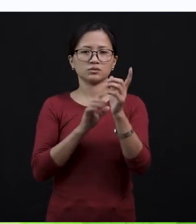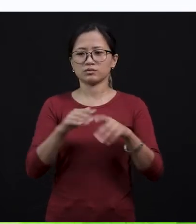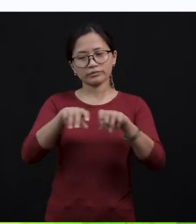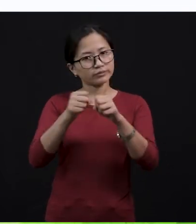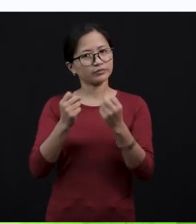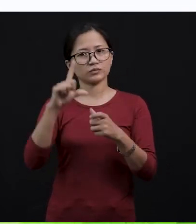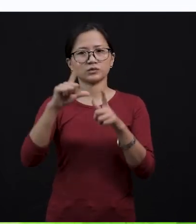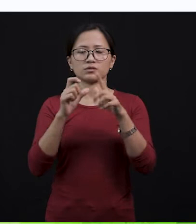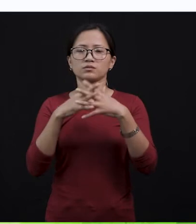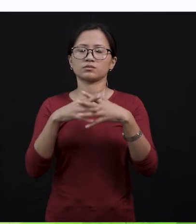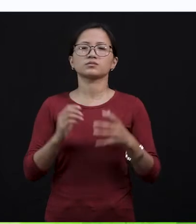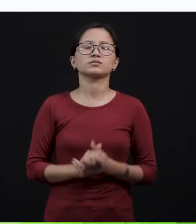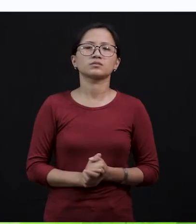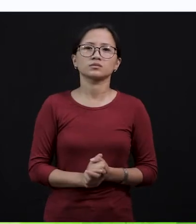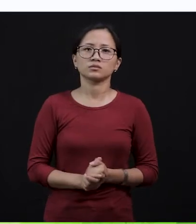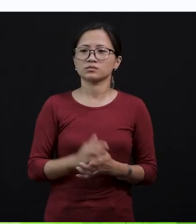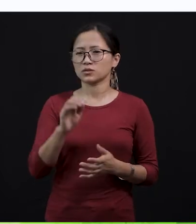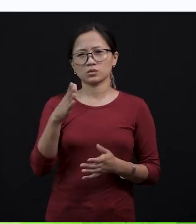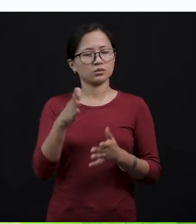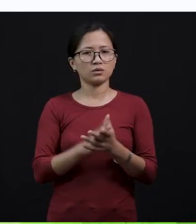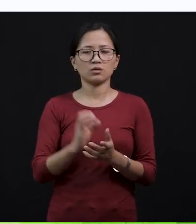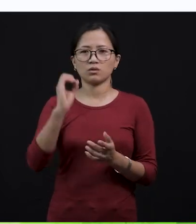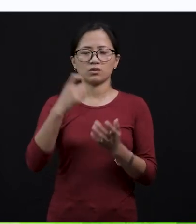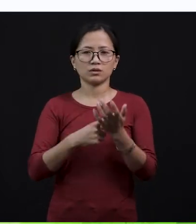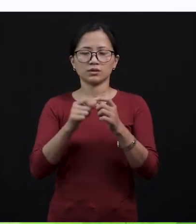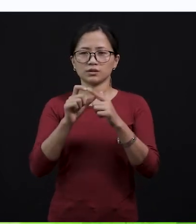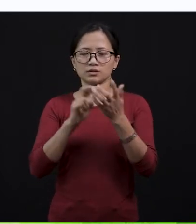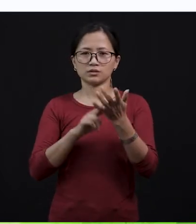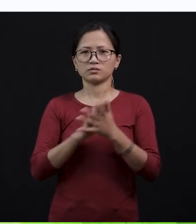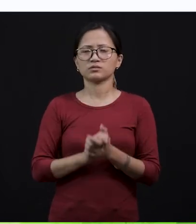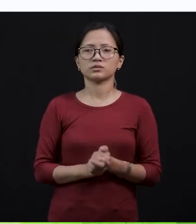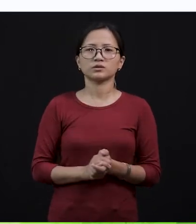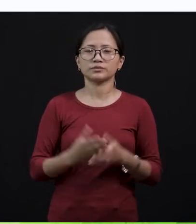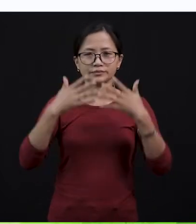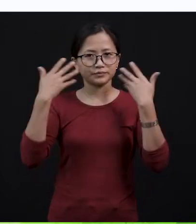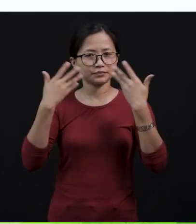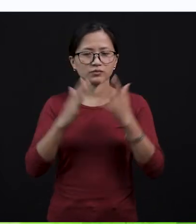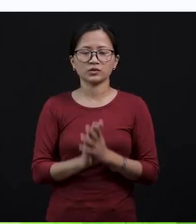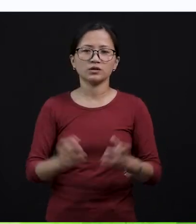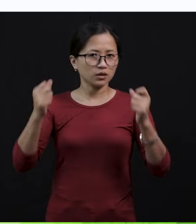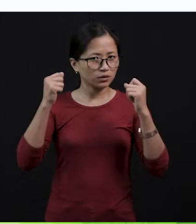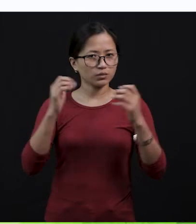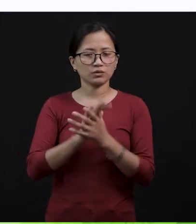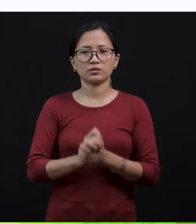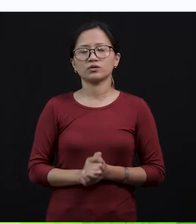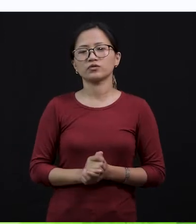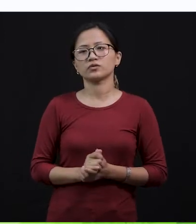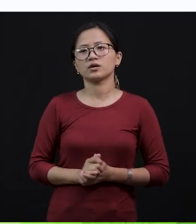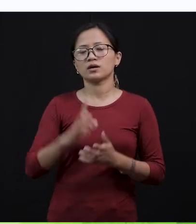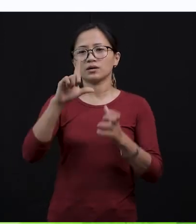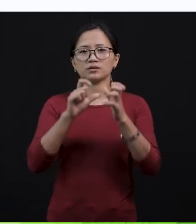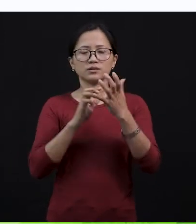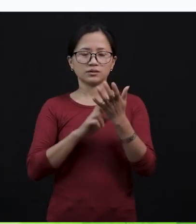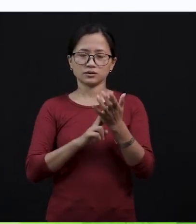we can say that Macavity is no ordinary cat. And he also have the power of levitation. Now, what